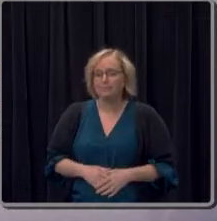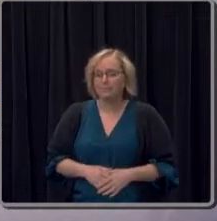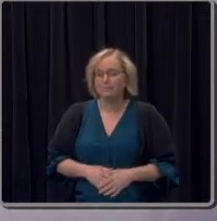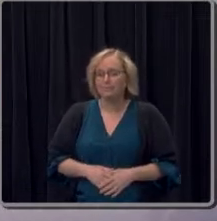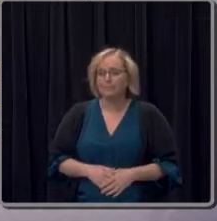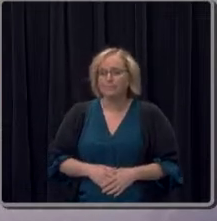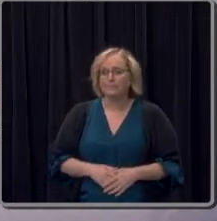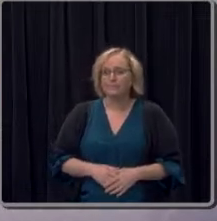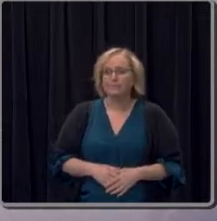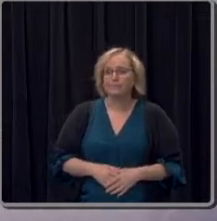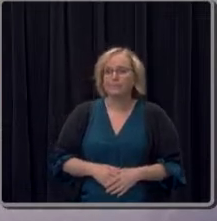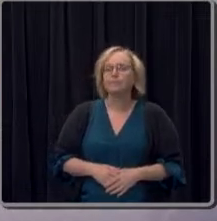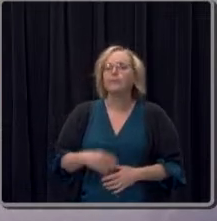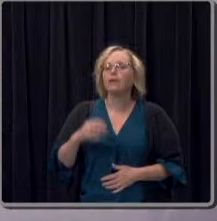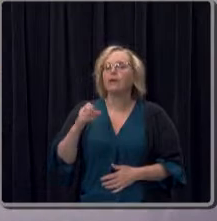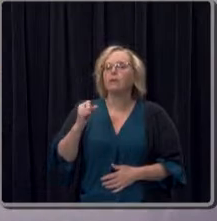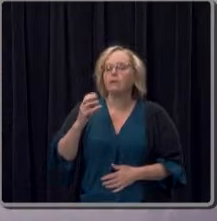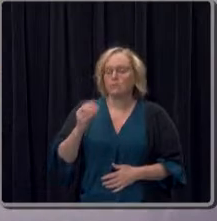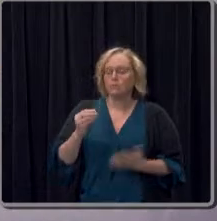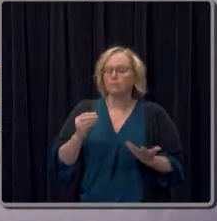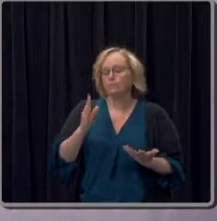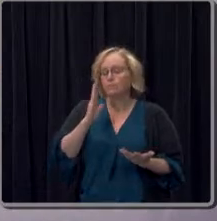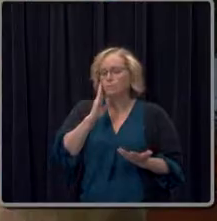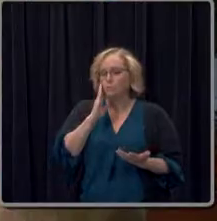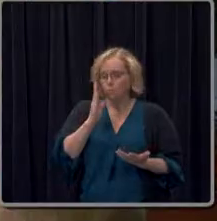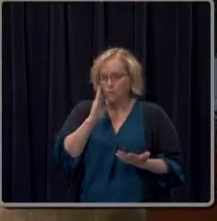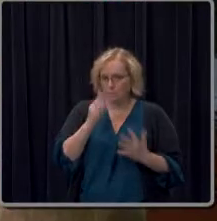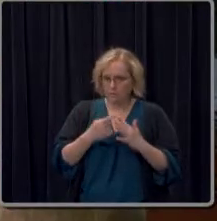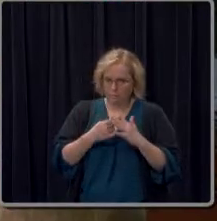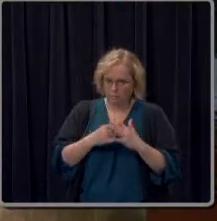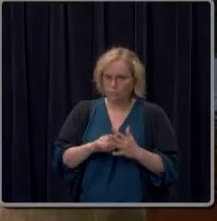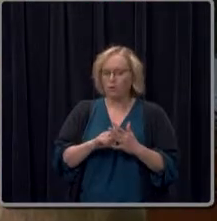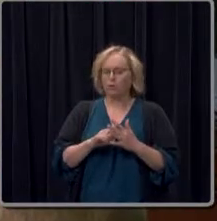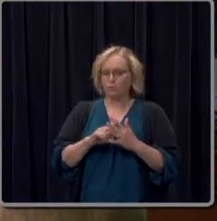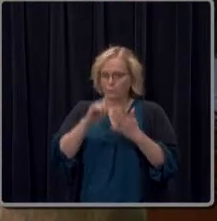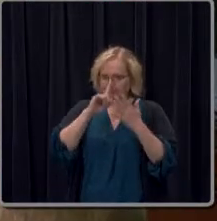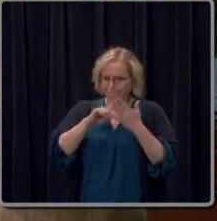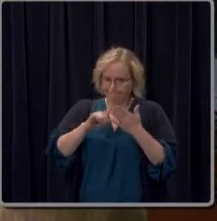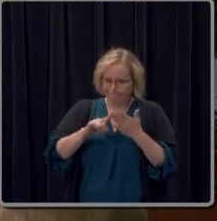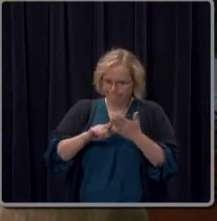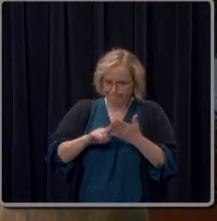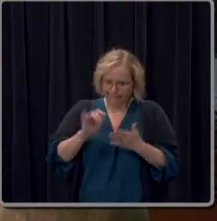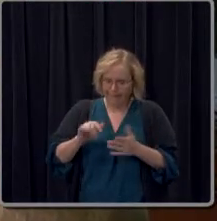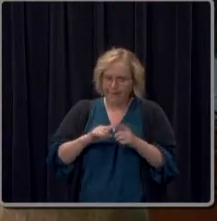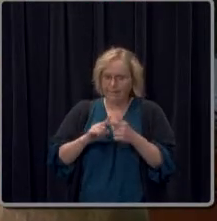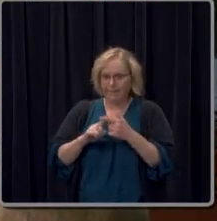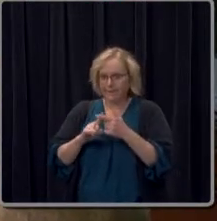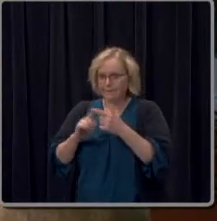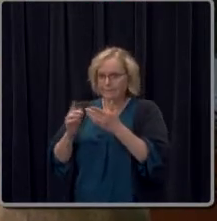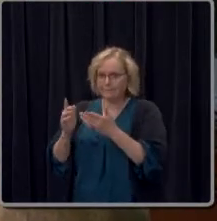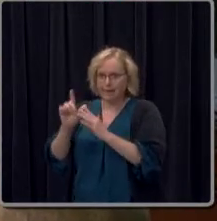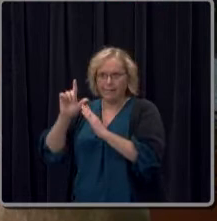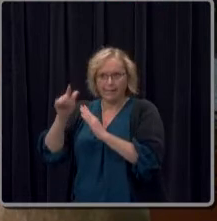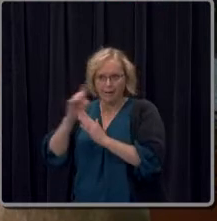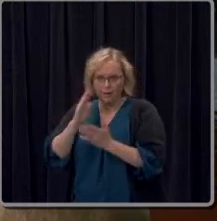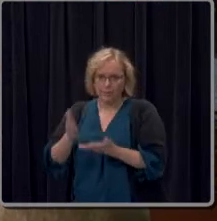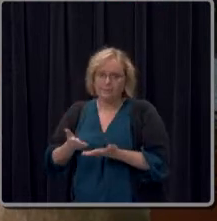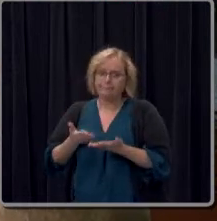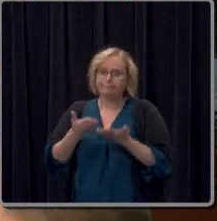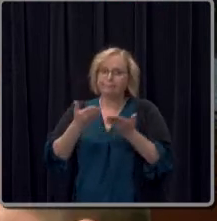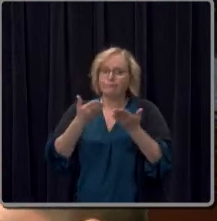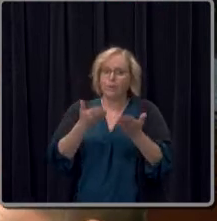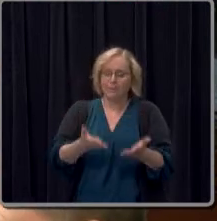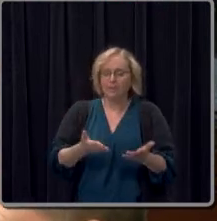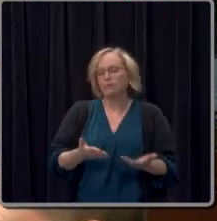So we will get to work on that and be back with some recommendations. But would stand for any questions.